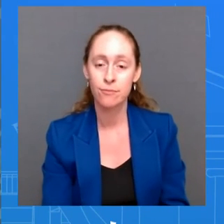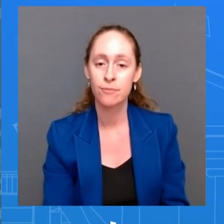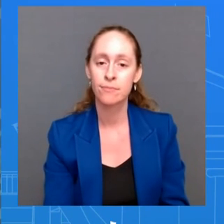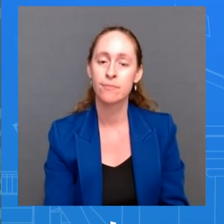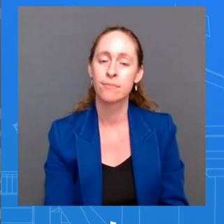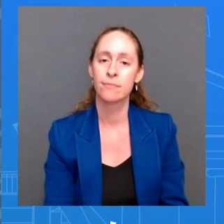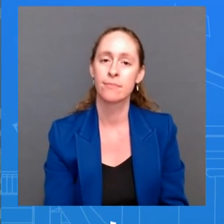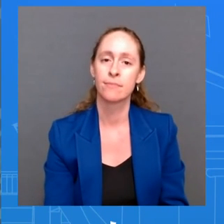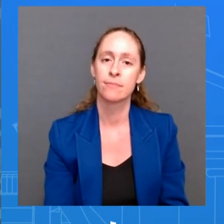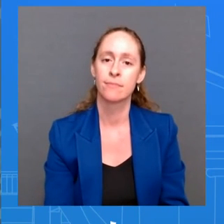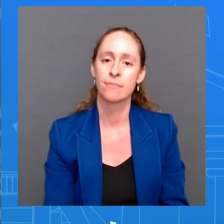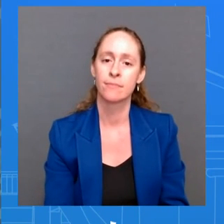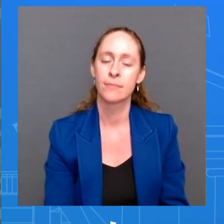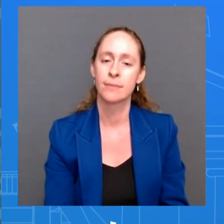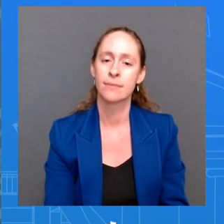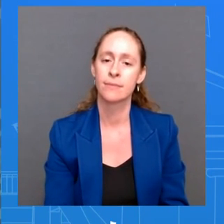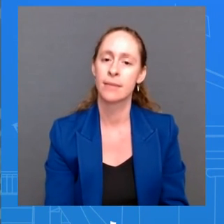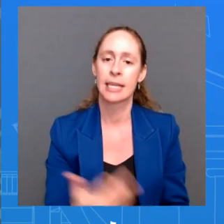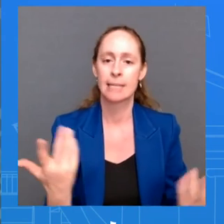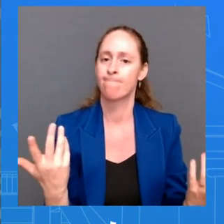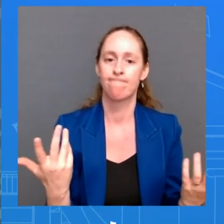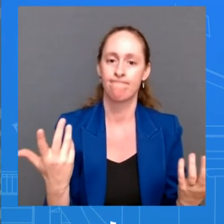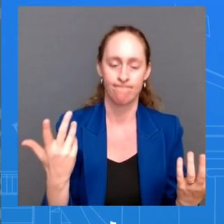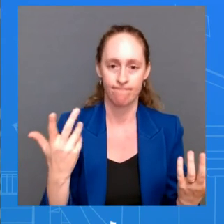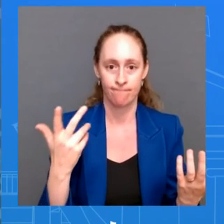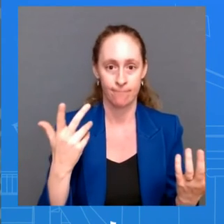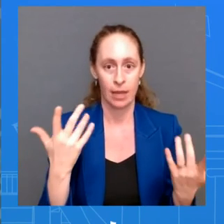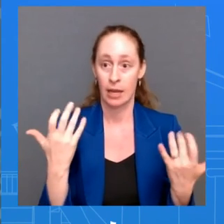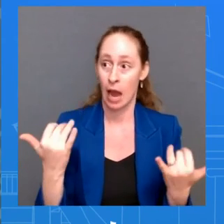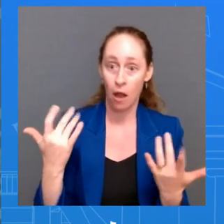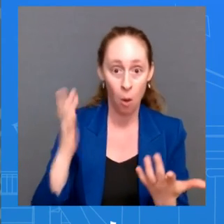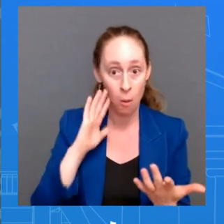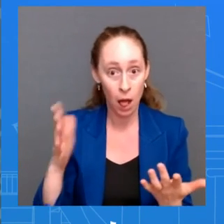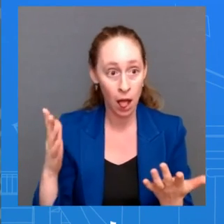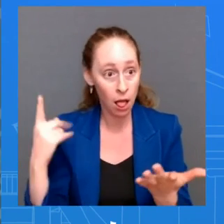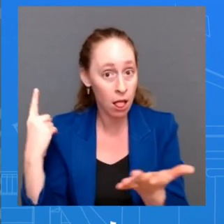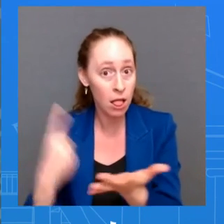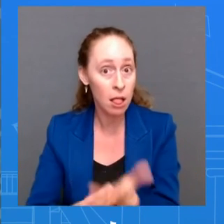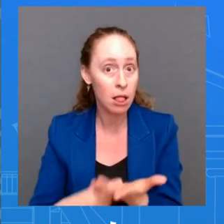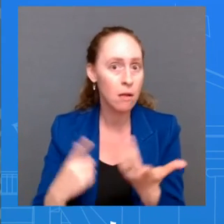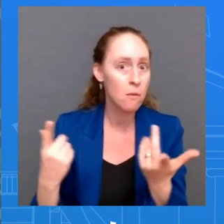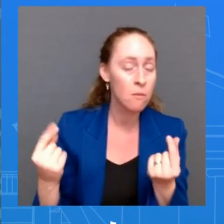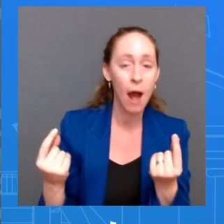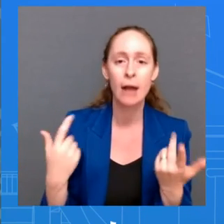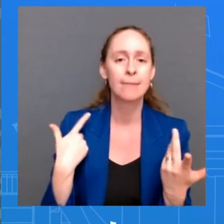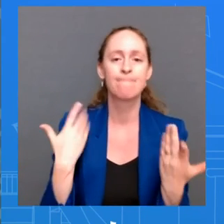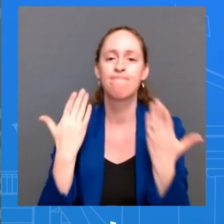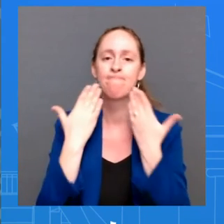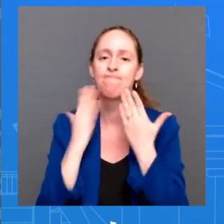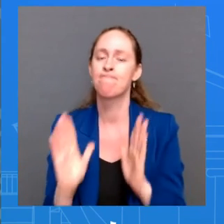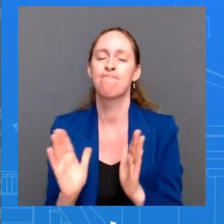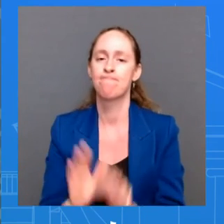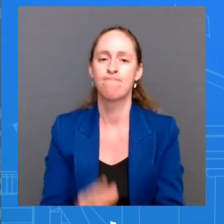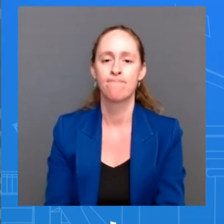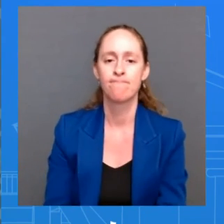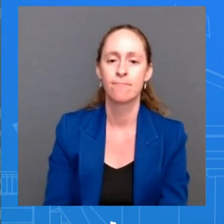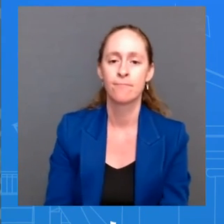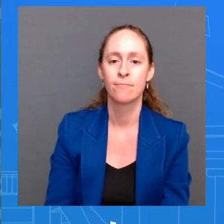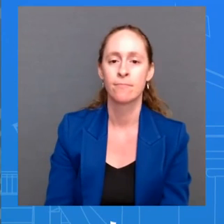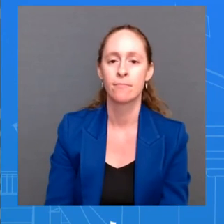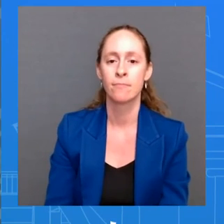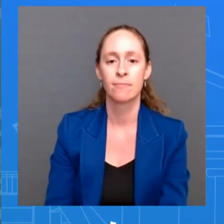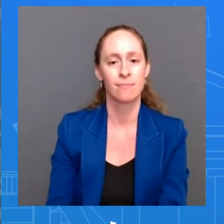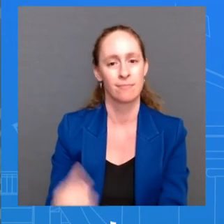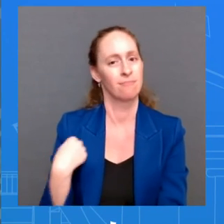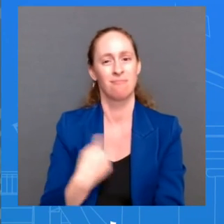any conversations that is currently happening internally about that. Clearly, that is not something we decide on. That is something that,